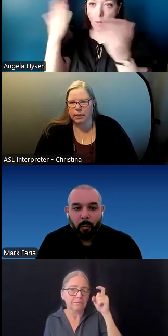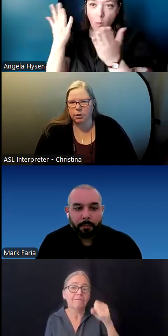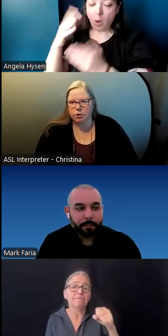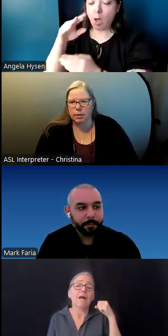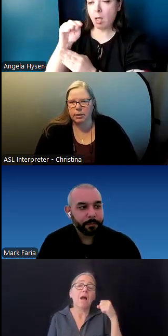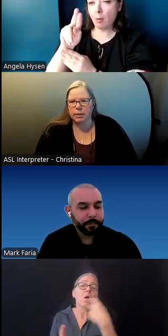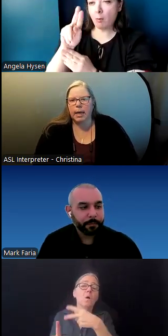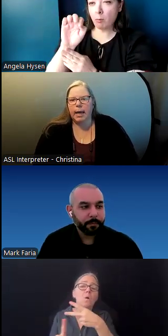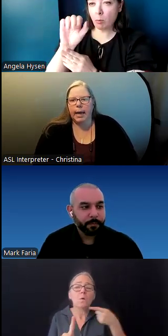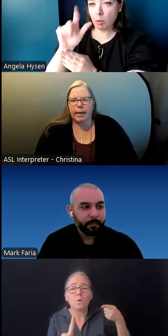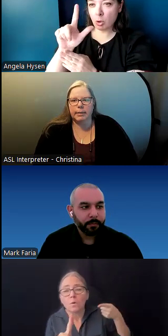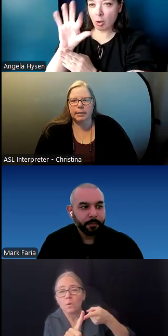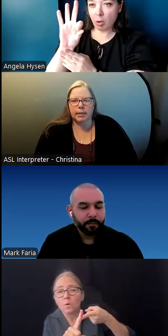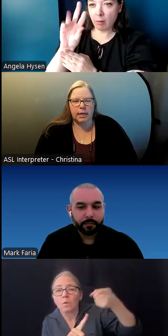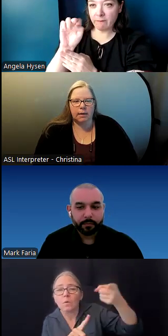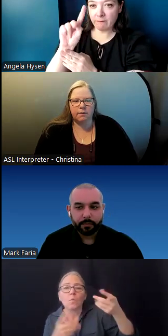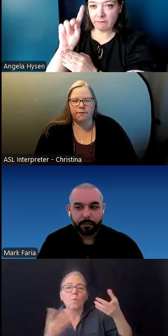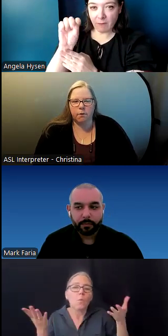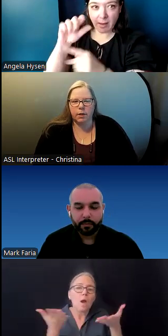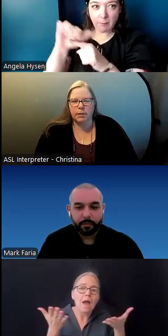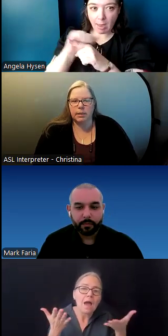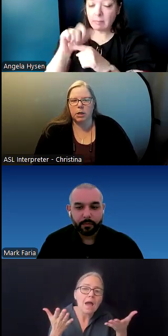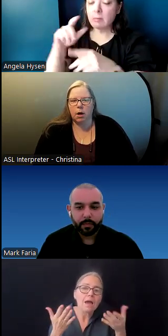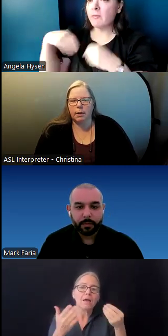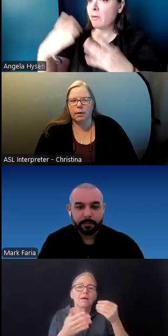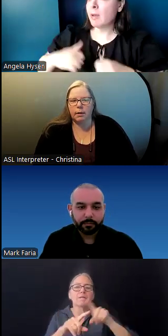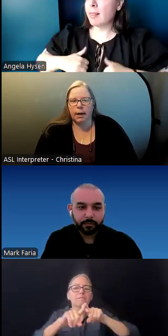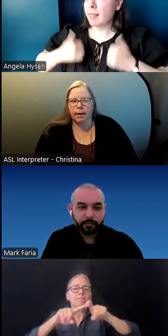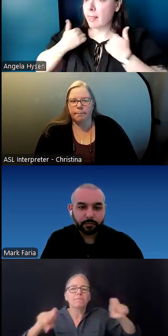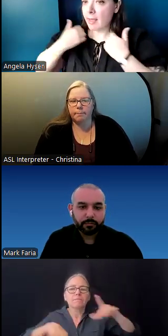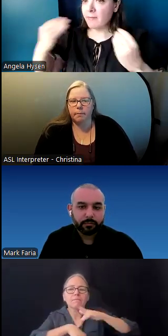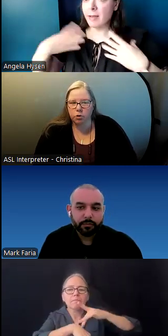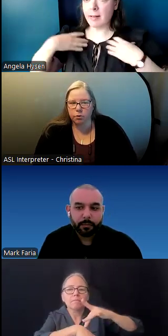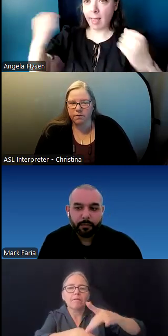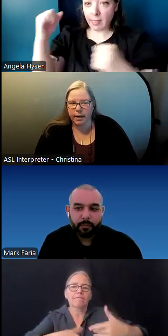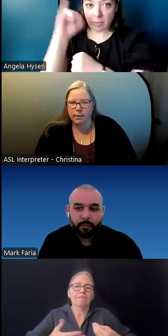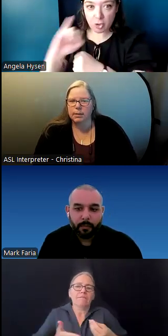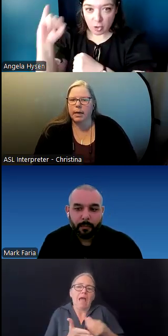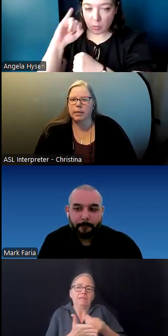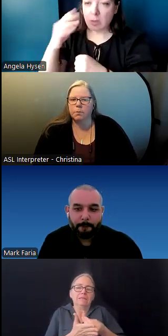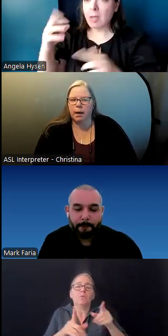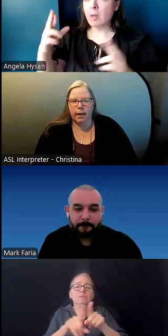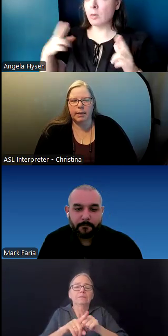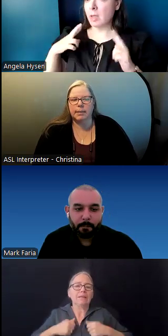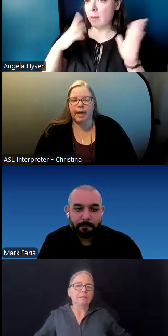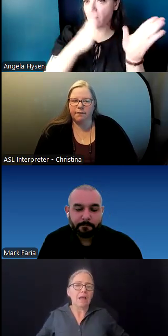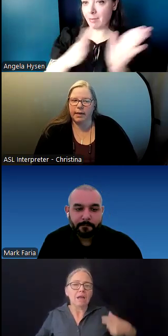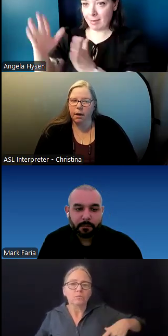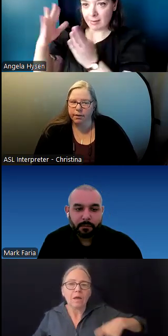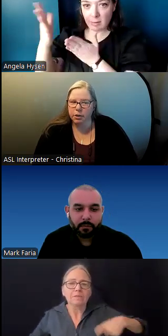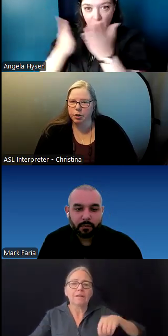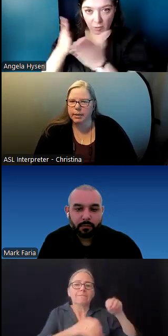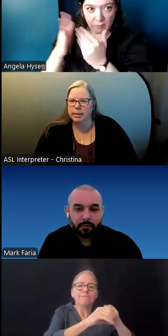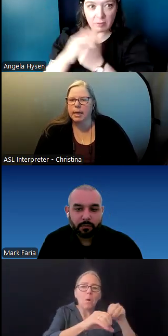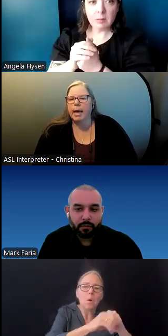this industries, and he focuses on mutual funds as well as life and